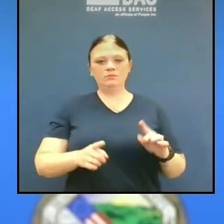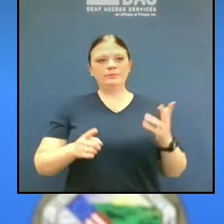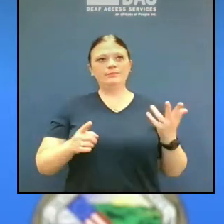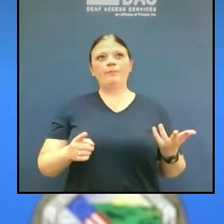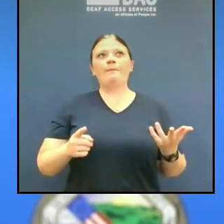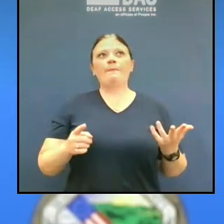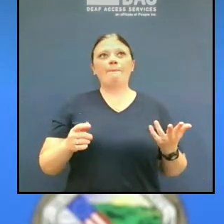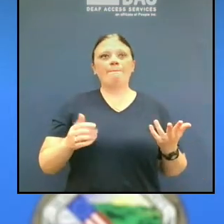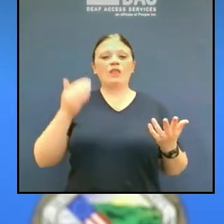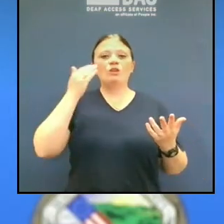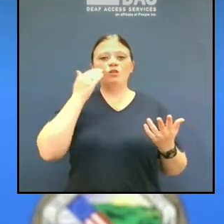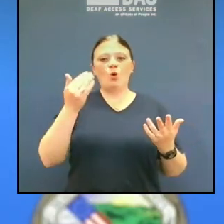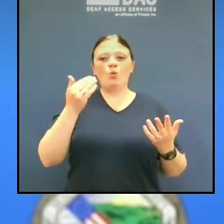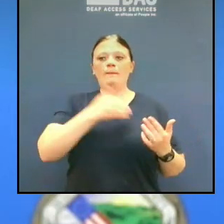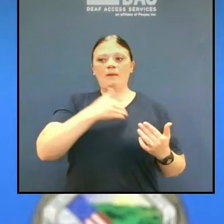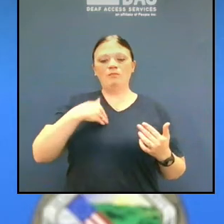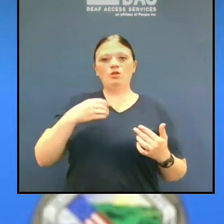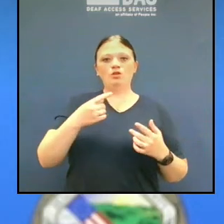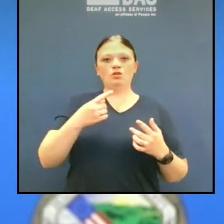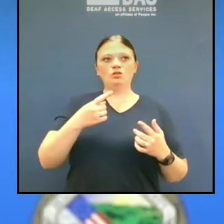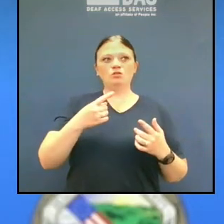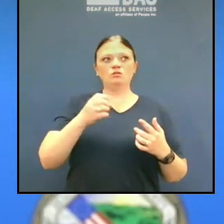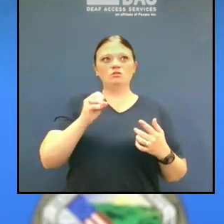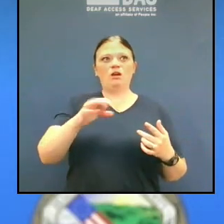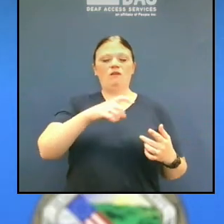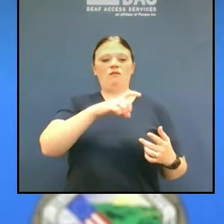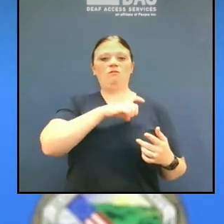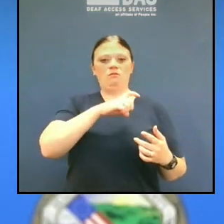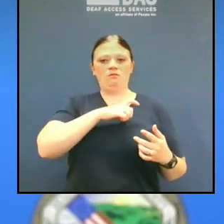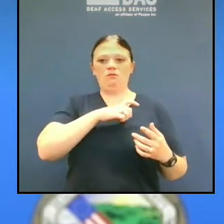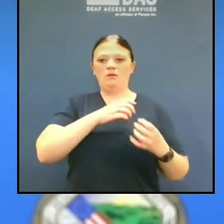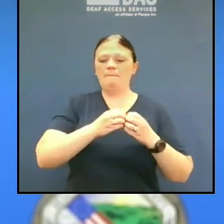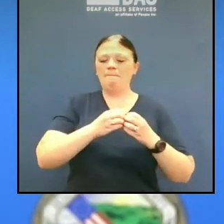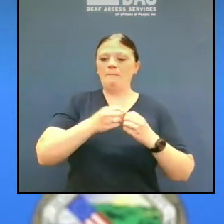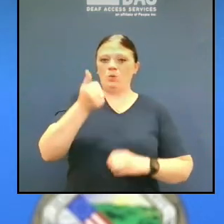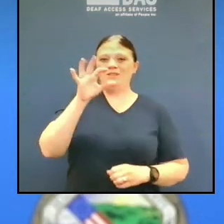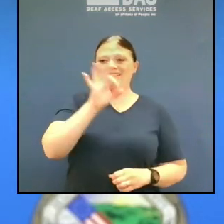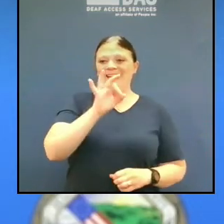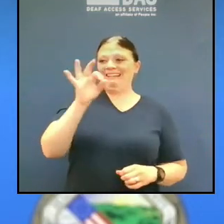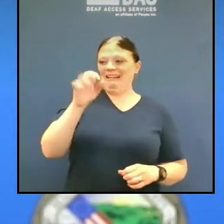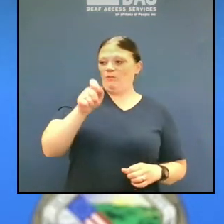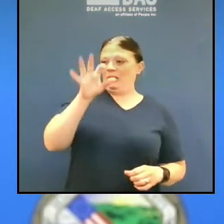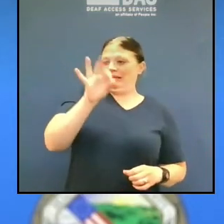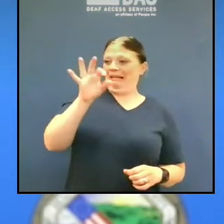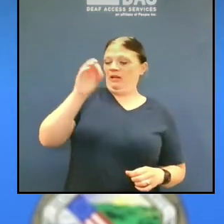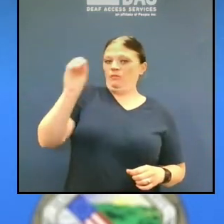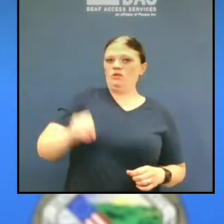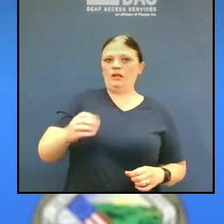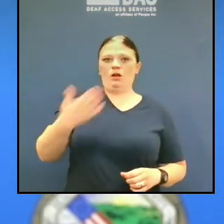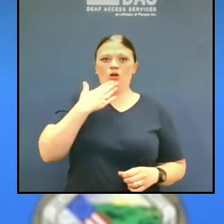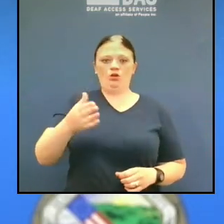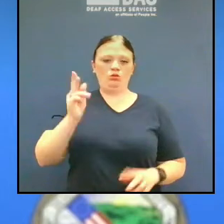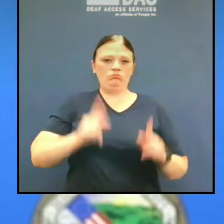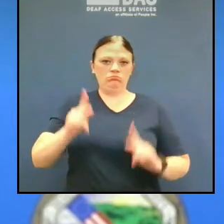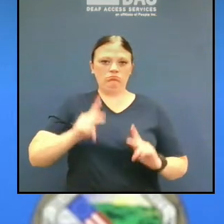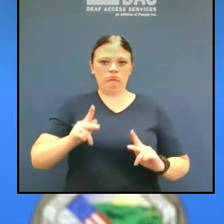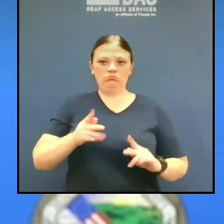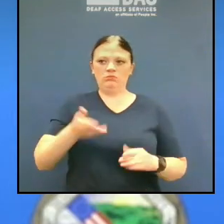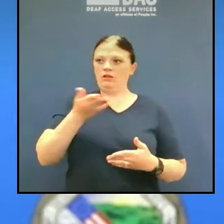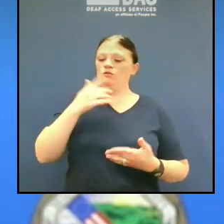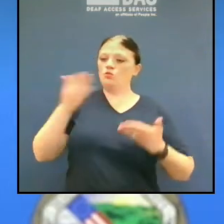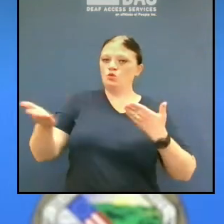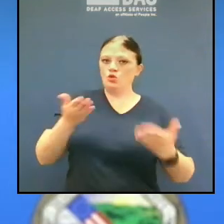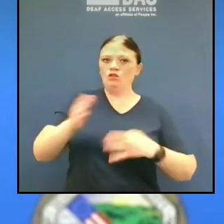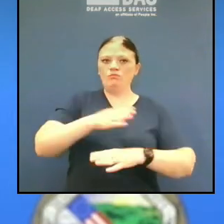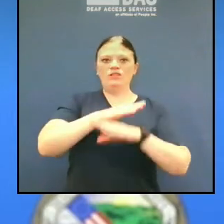Knowing members of law enforcement, the vast majority of those, 99.999%, are good individuals who are there to serve and